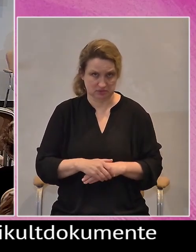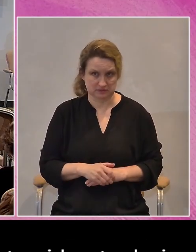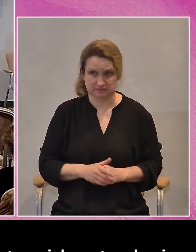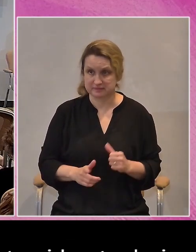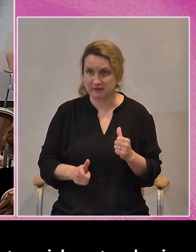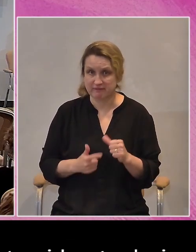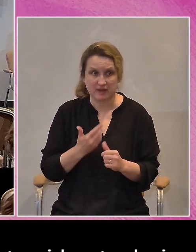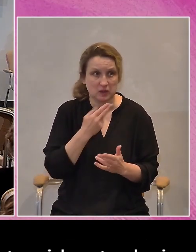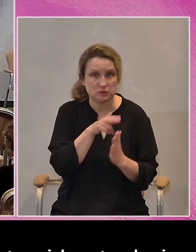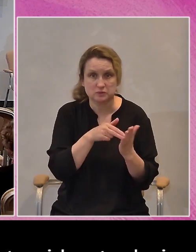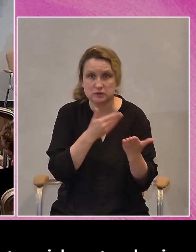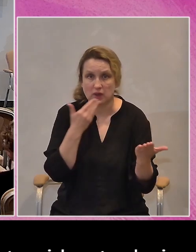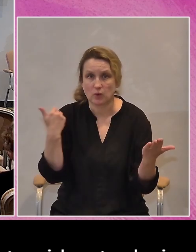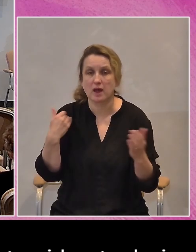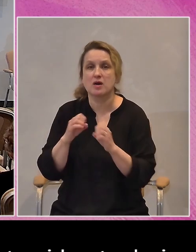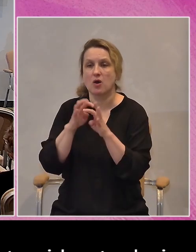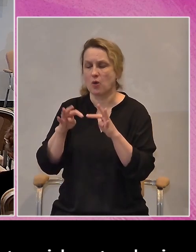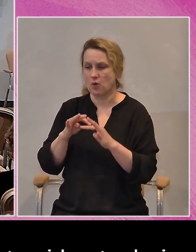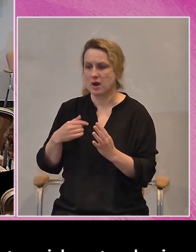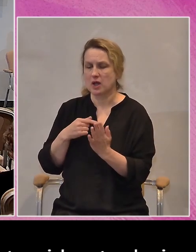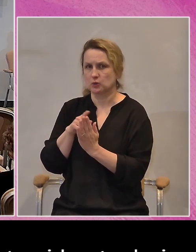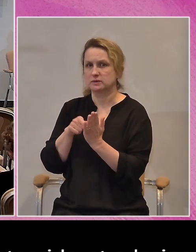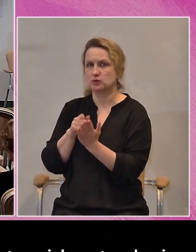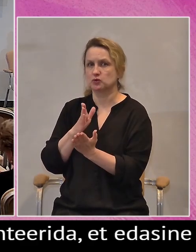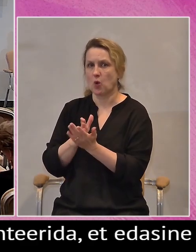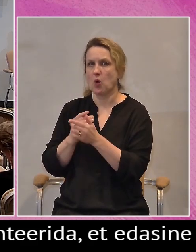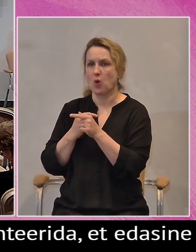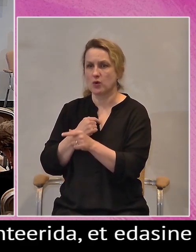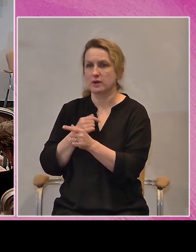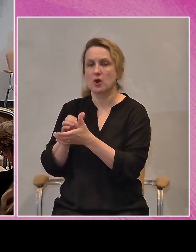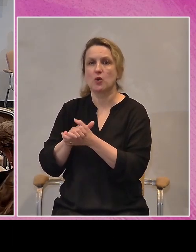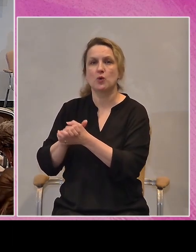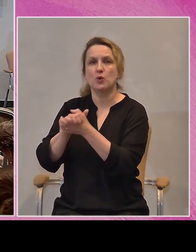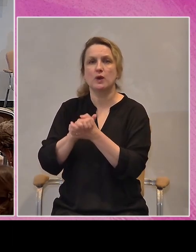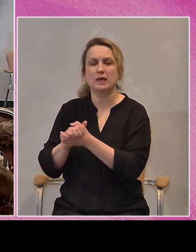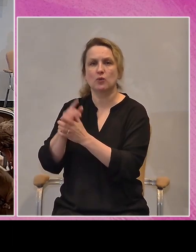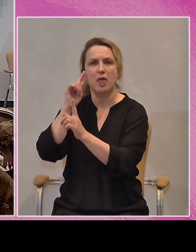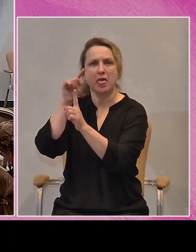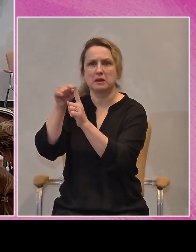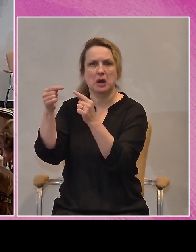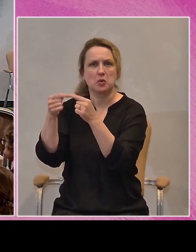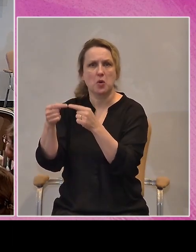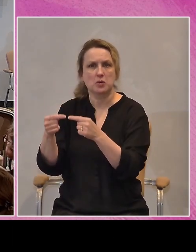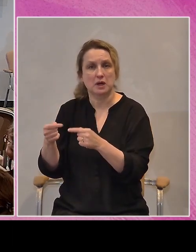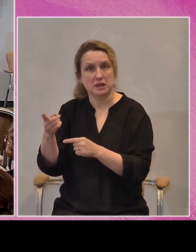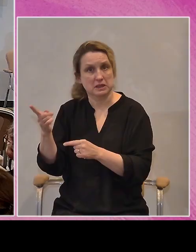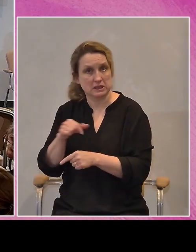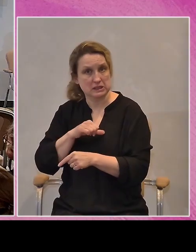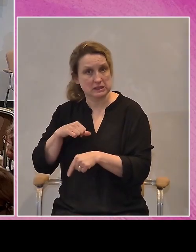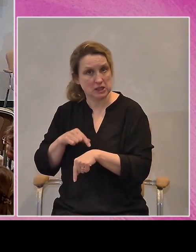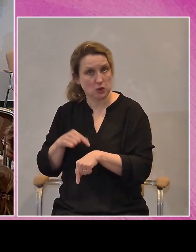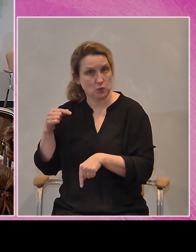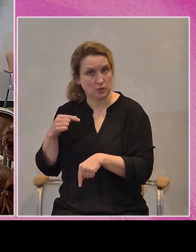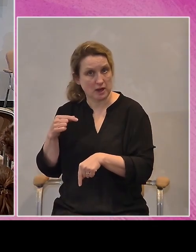the medical records of the patients. Then I have a couple of questions. Your association has very